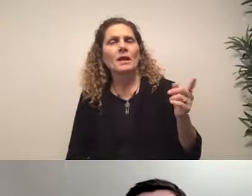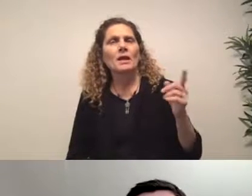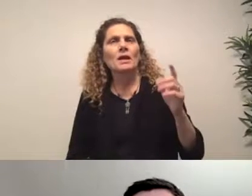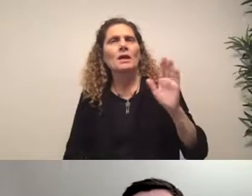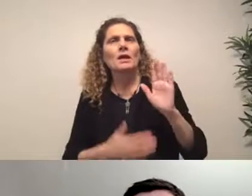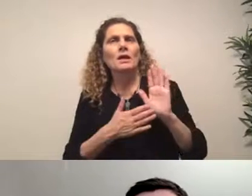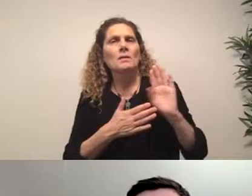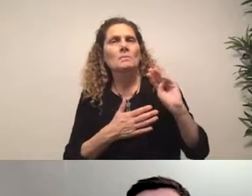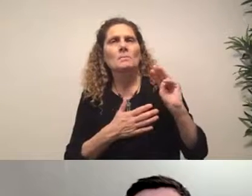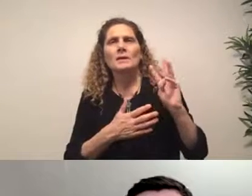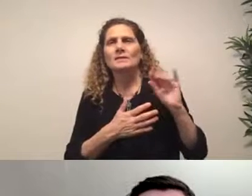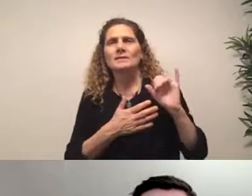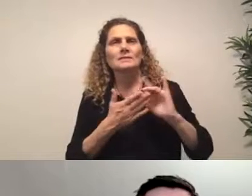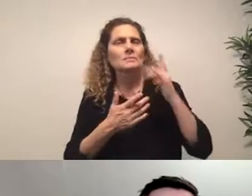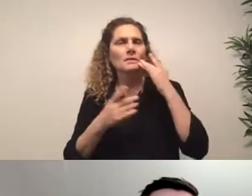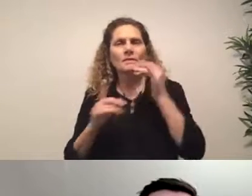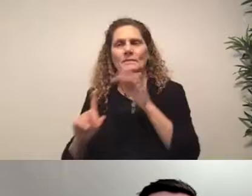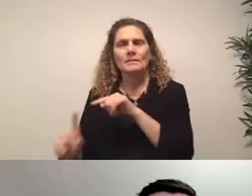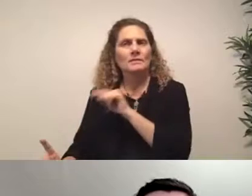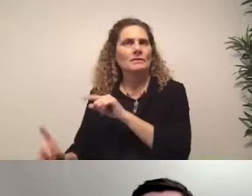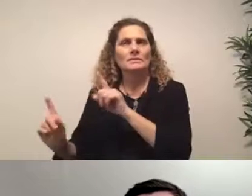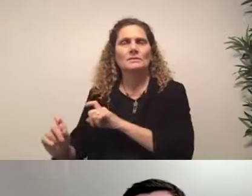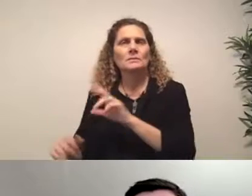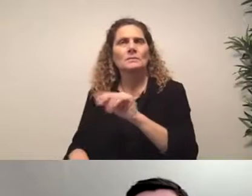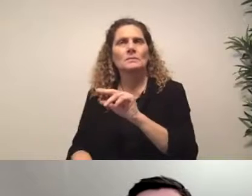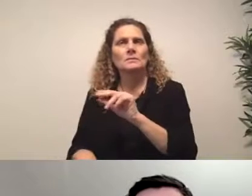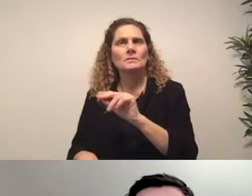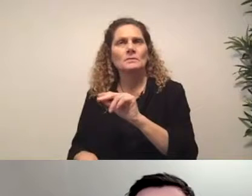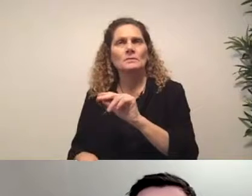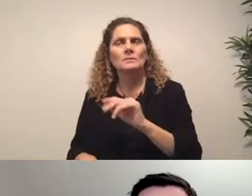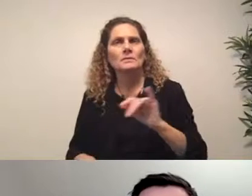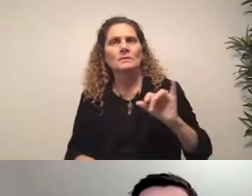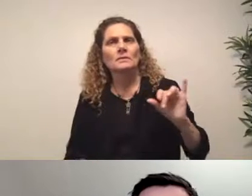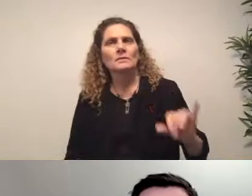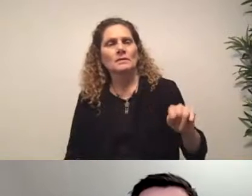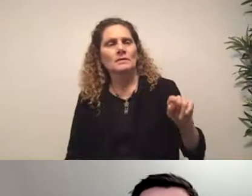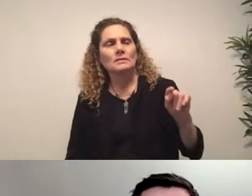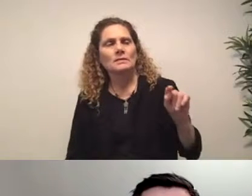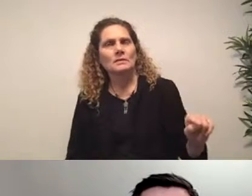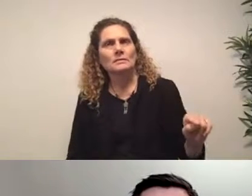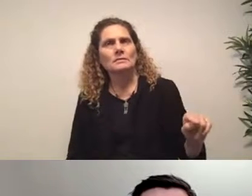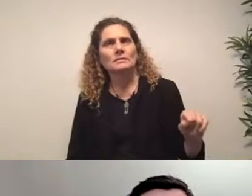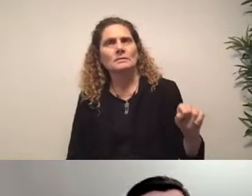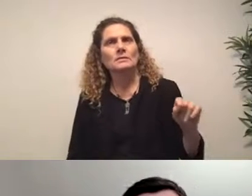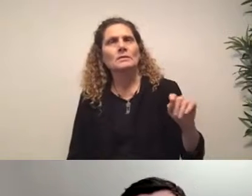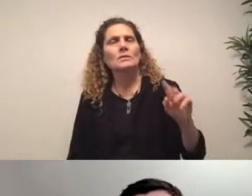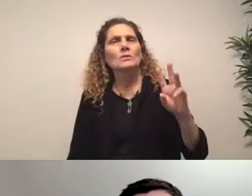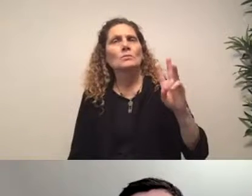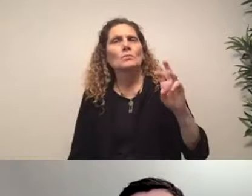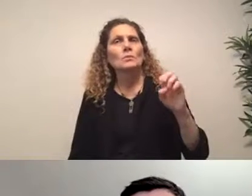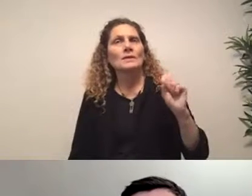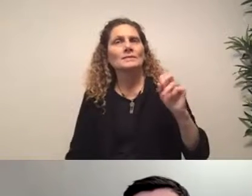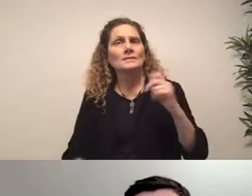So there have been times when we see testing and cases going in the same direction, and testing is really driving the cases.